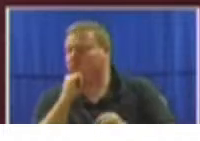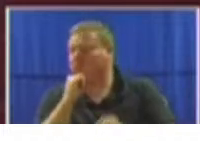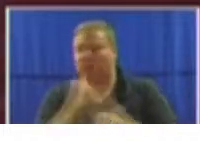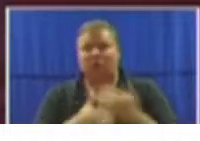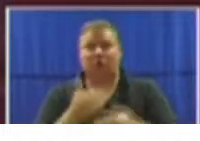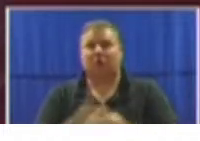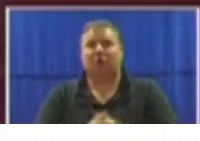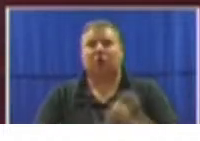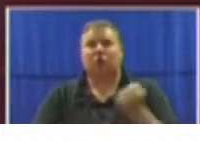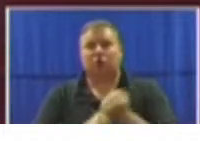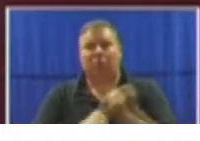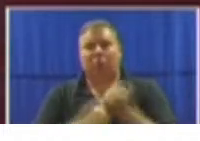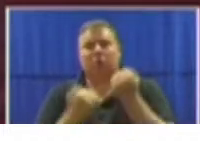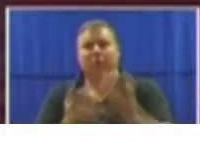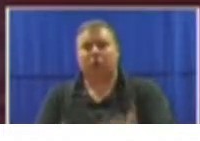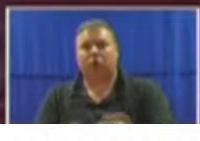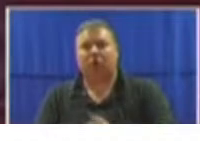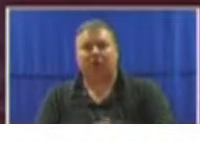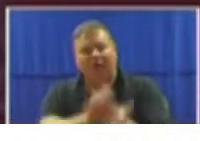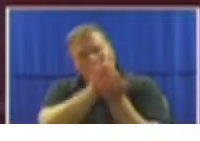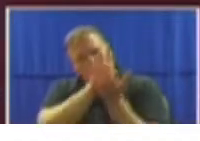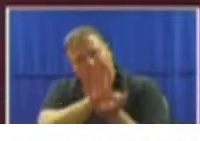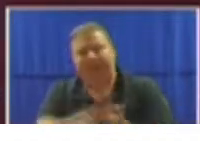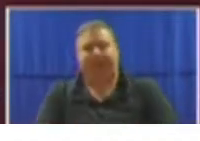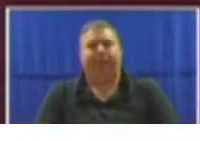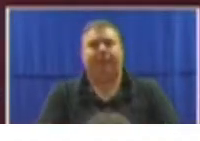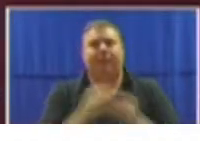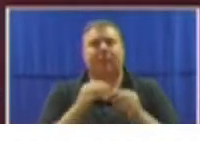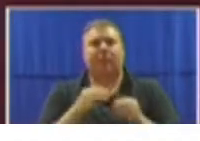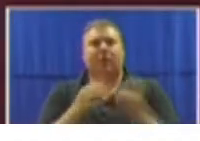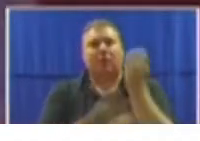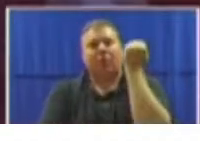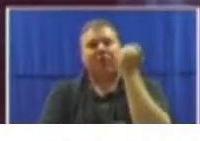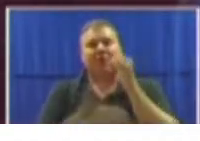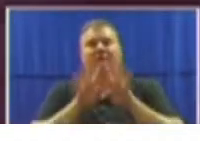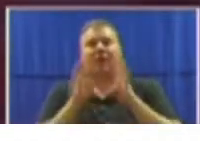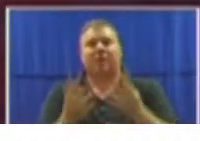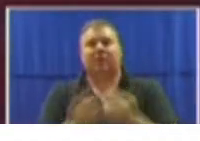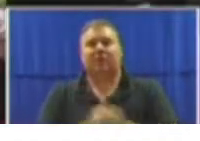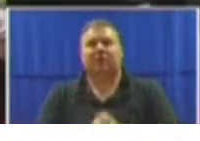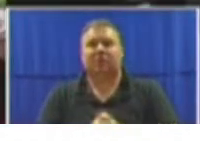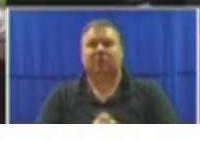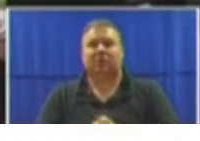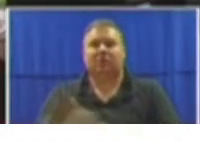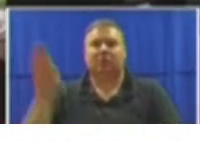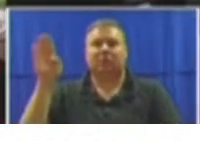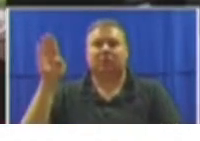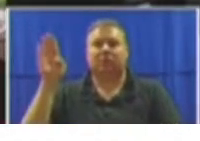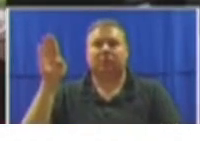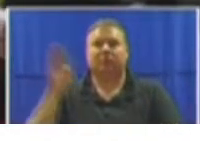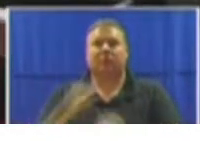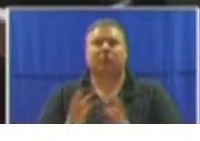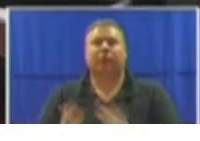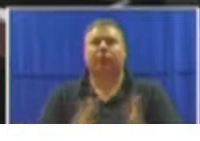this motion and let's fire this poverty cabinet. Thank you. It's a point of order.